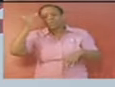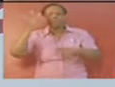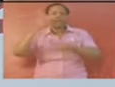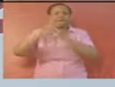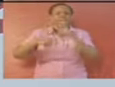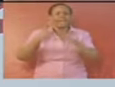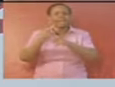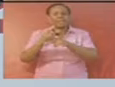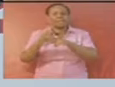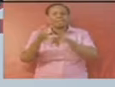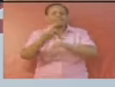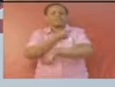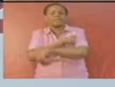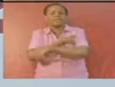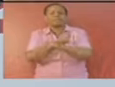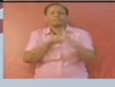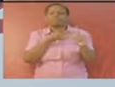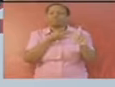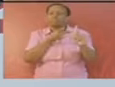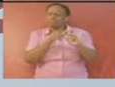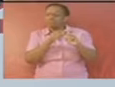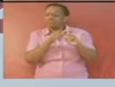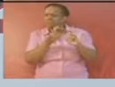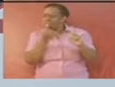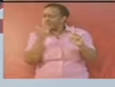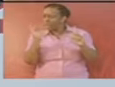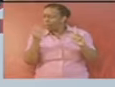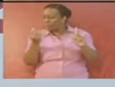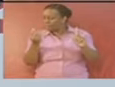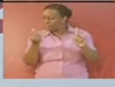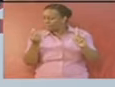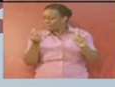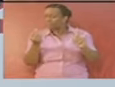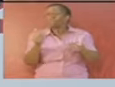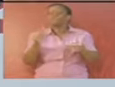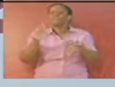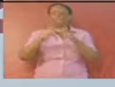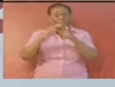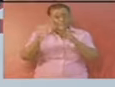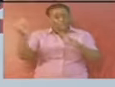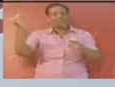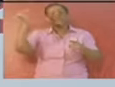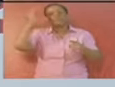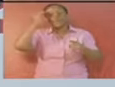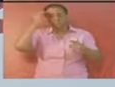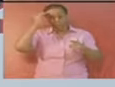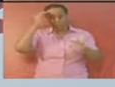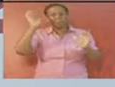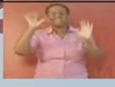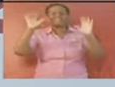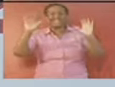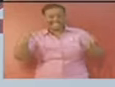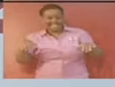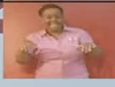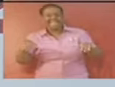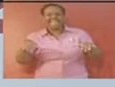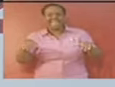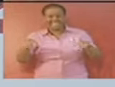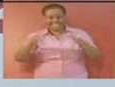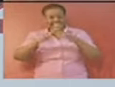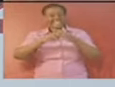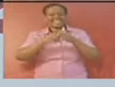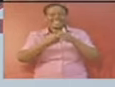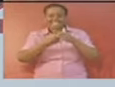prepare. As I have said, we have already selected a site at Coover to build a chiller. We are going out